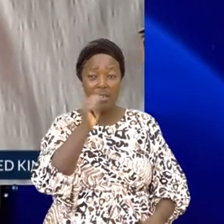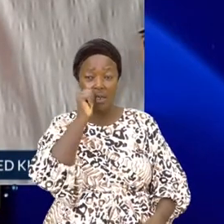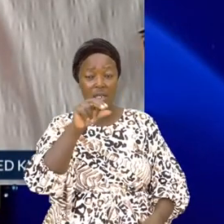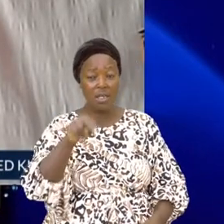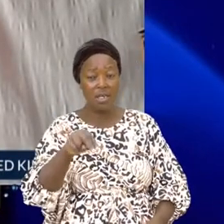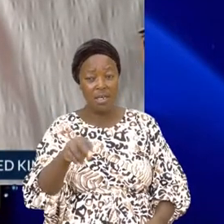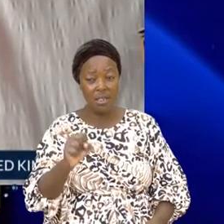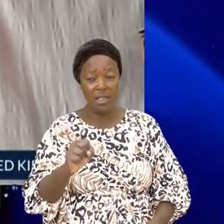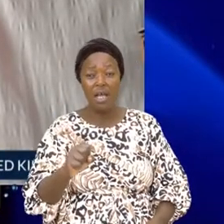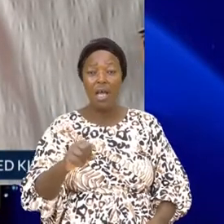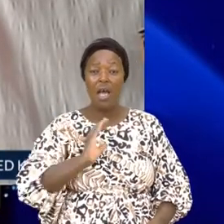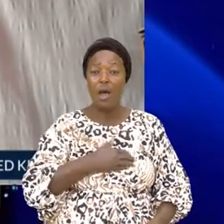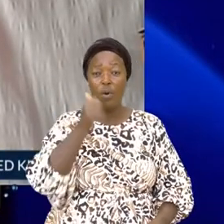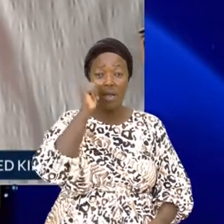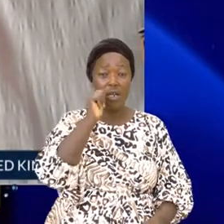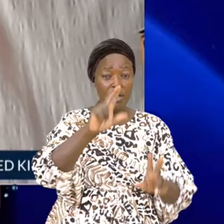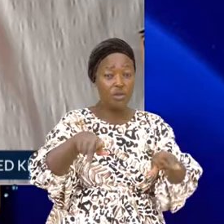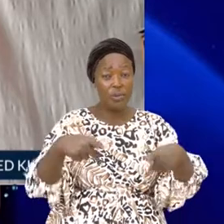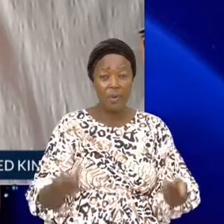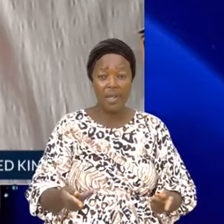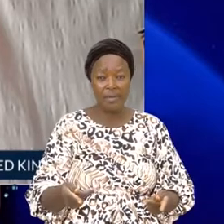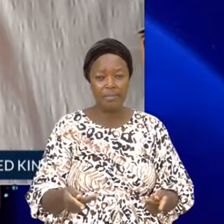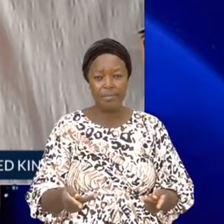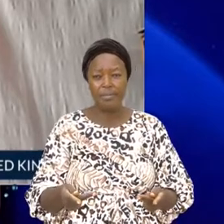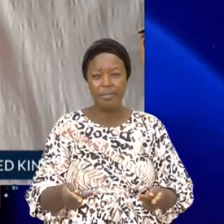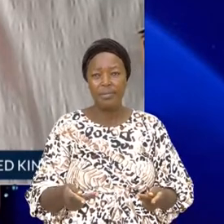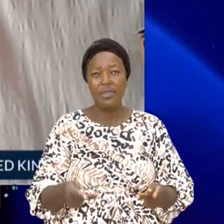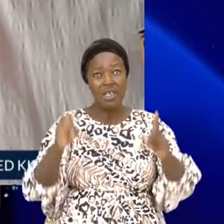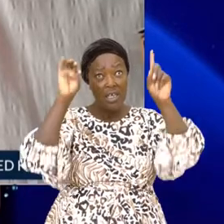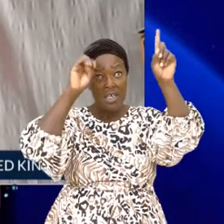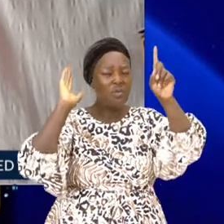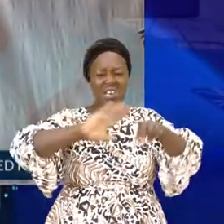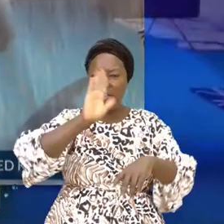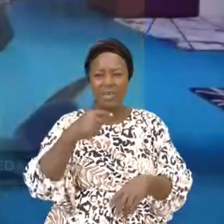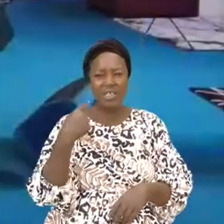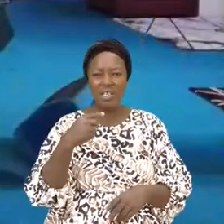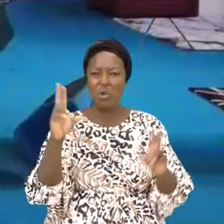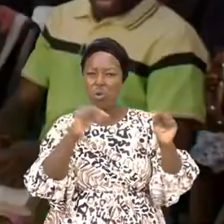need, our daily supply, it will never say no to you.